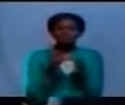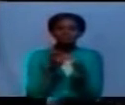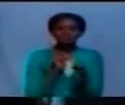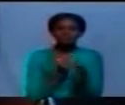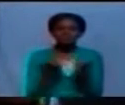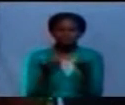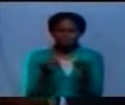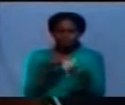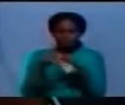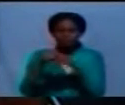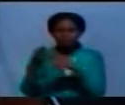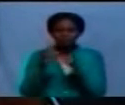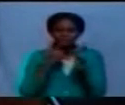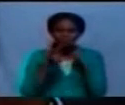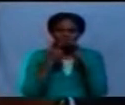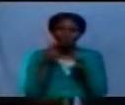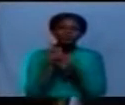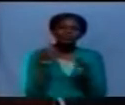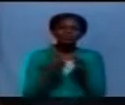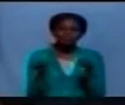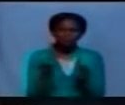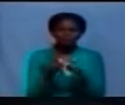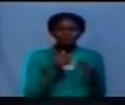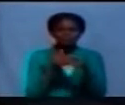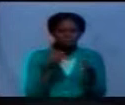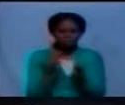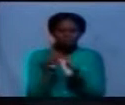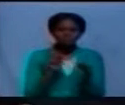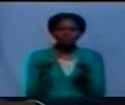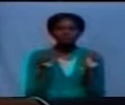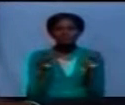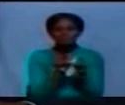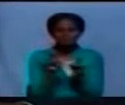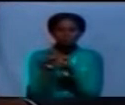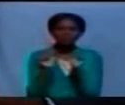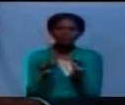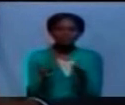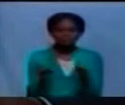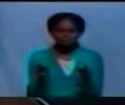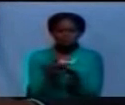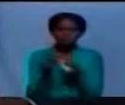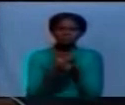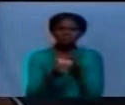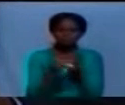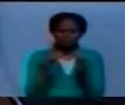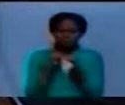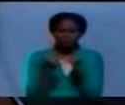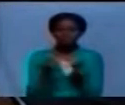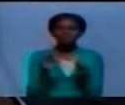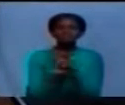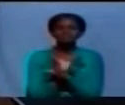want to go out and talk to the people, be as close to the people as much as possible. And the Bankers Association of Zambia has